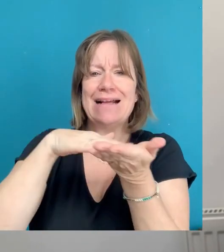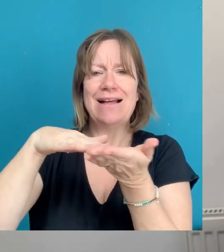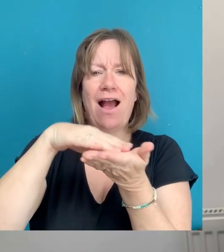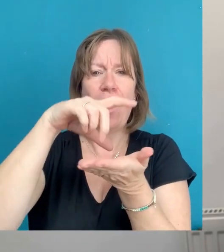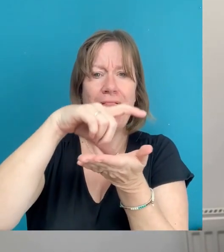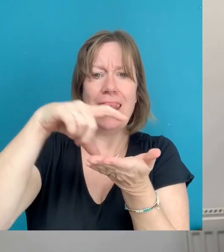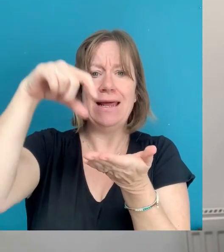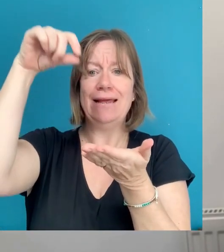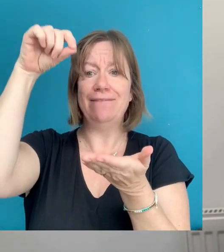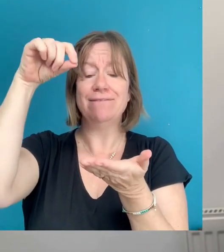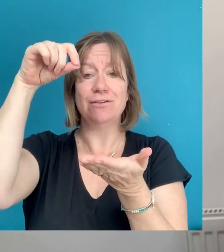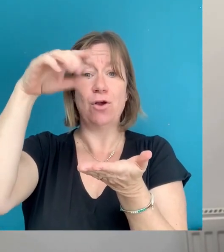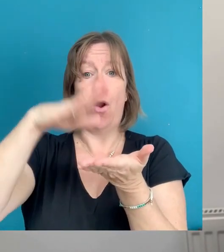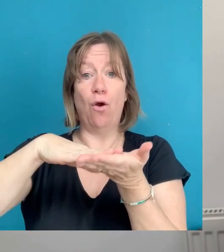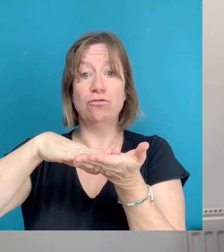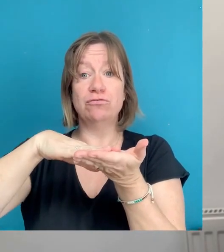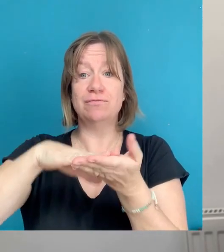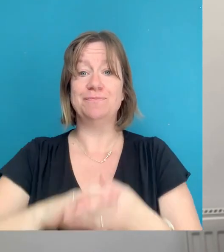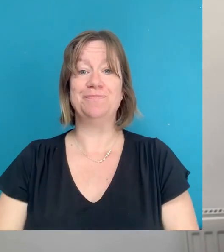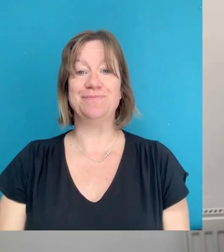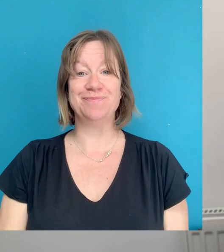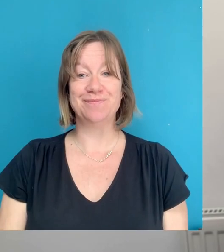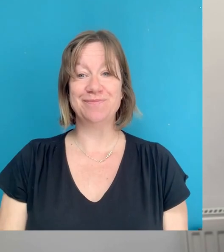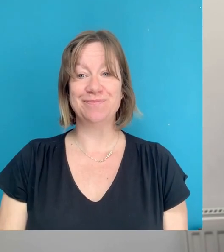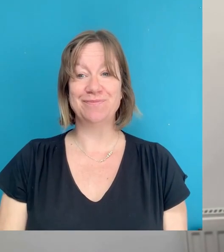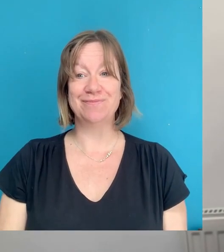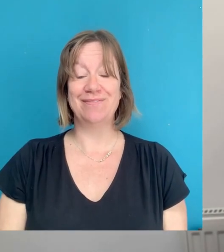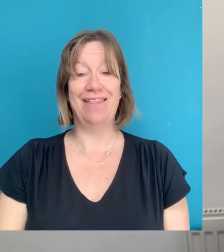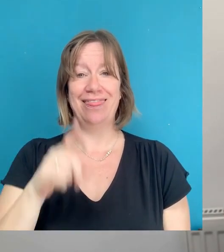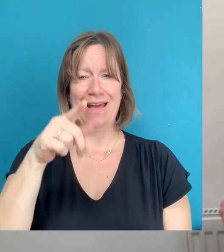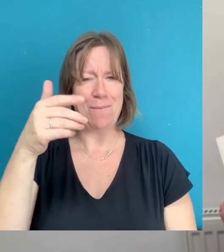backgrounds with tactile leaves on.